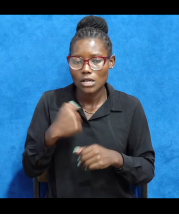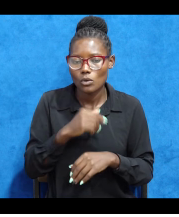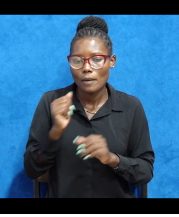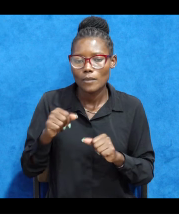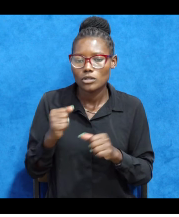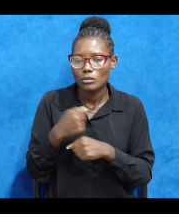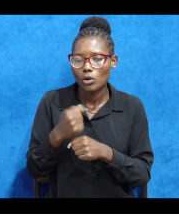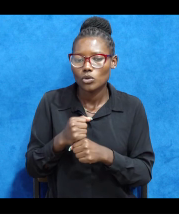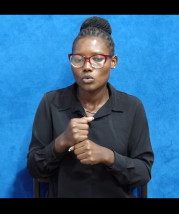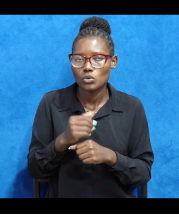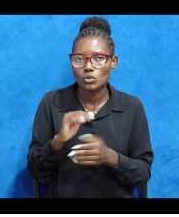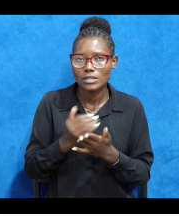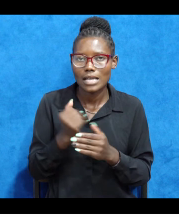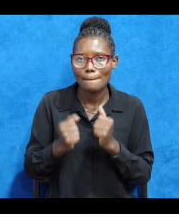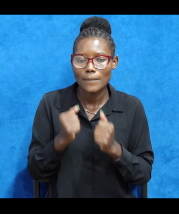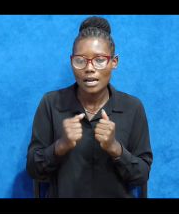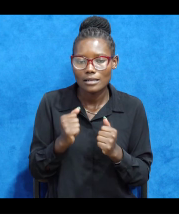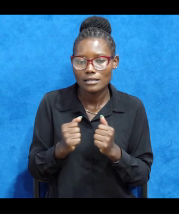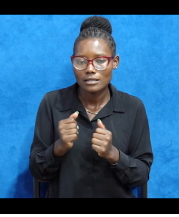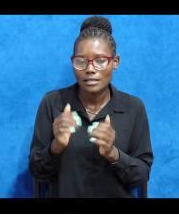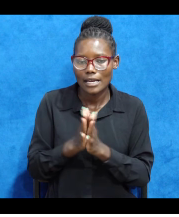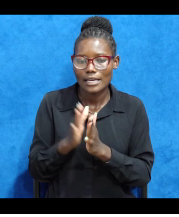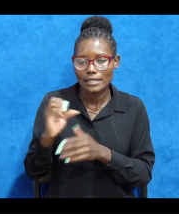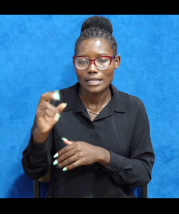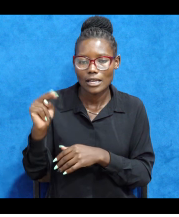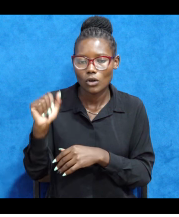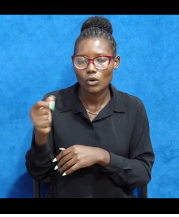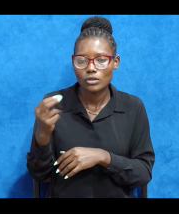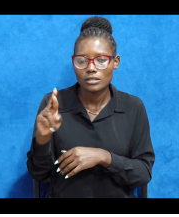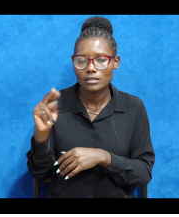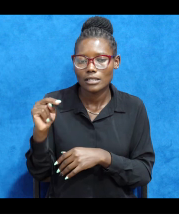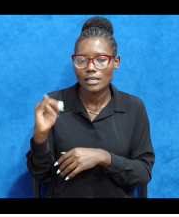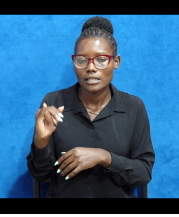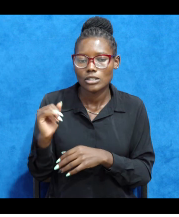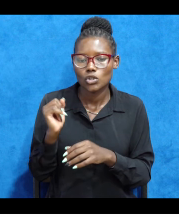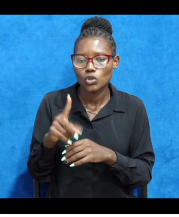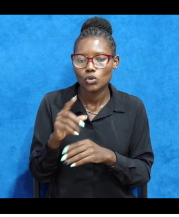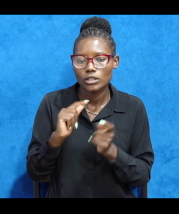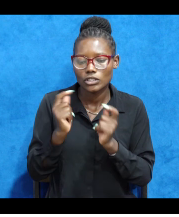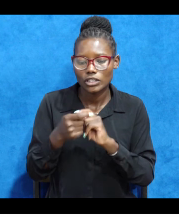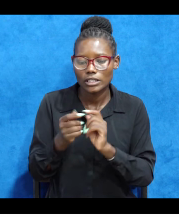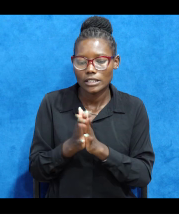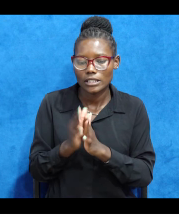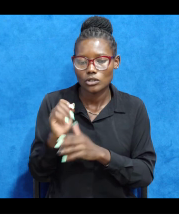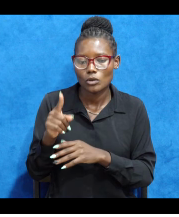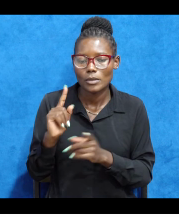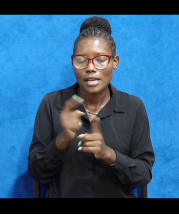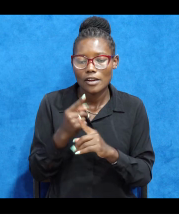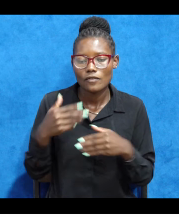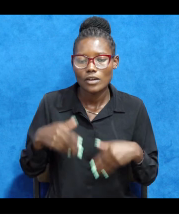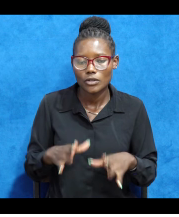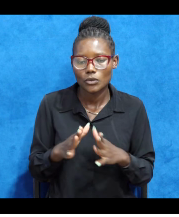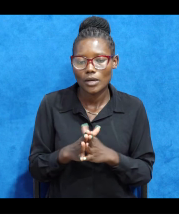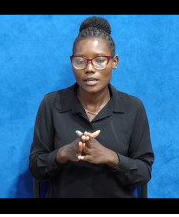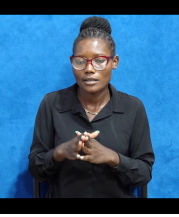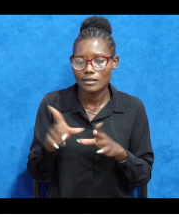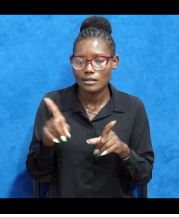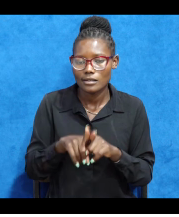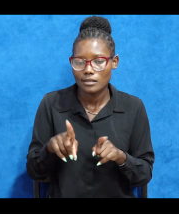the actual pitch and the parameters, that they're going to change direction more or potentially go slower. If we have a